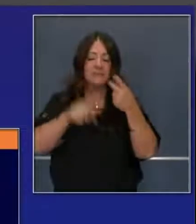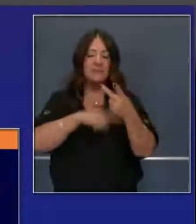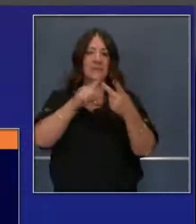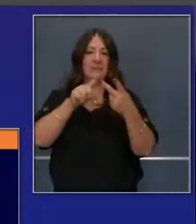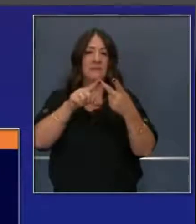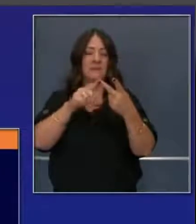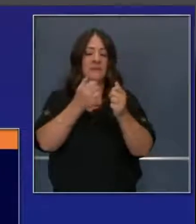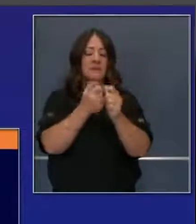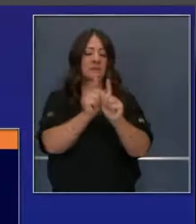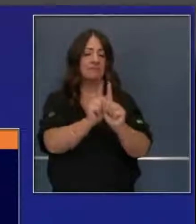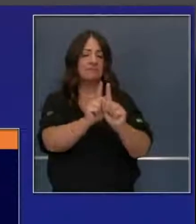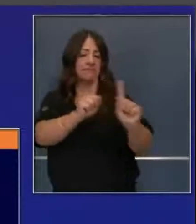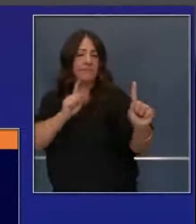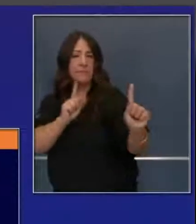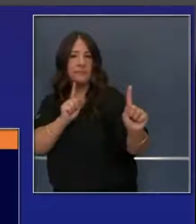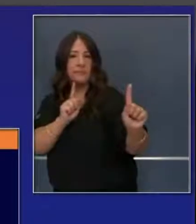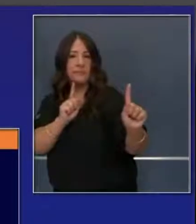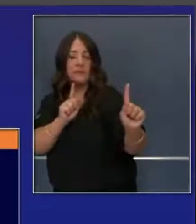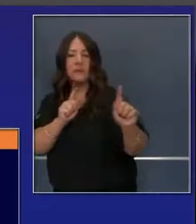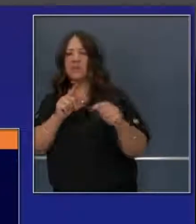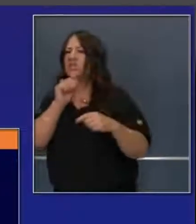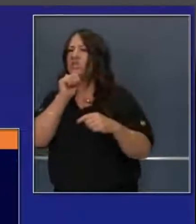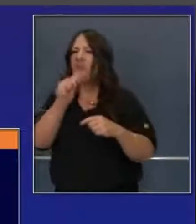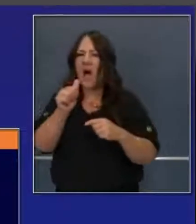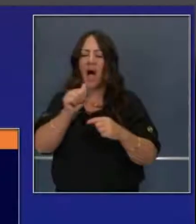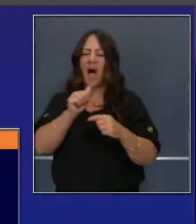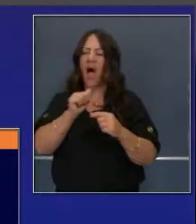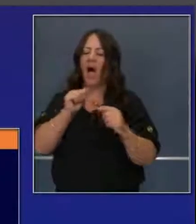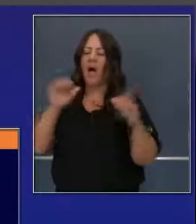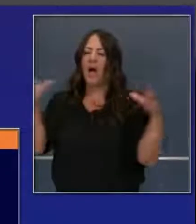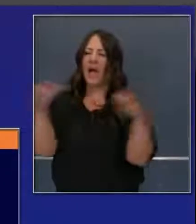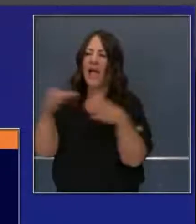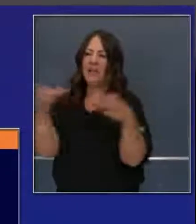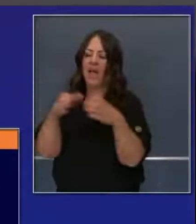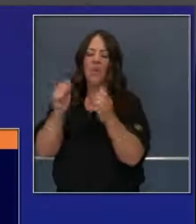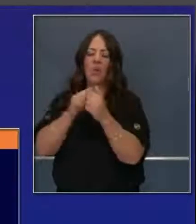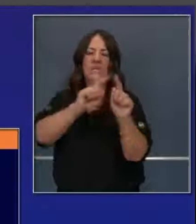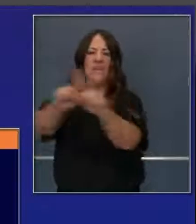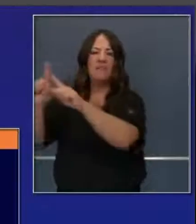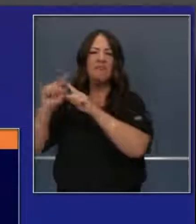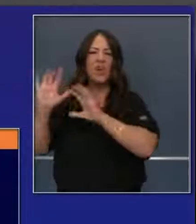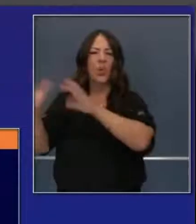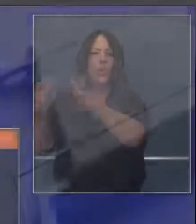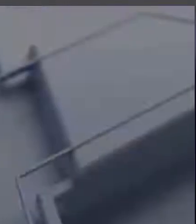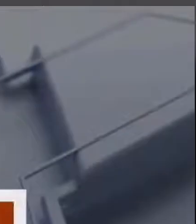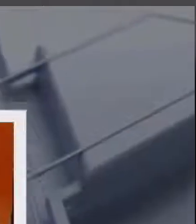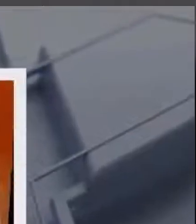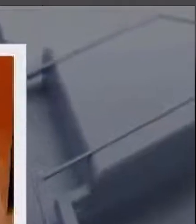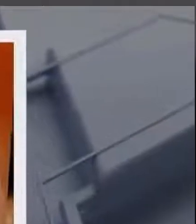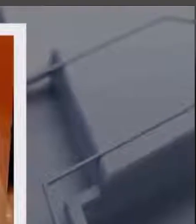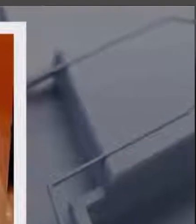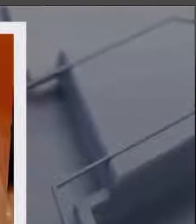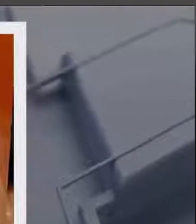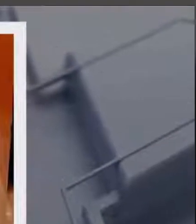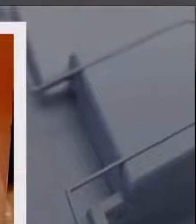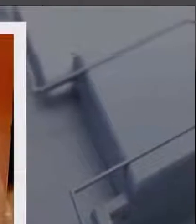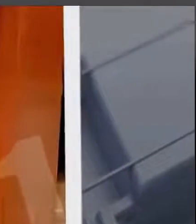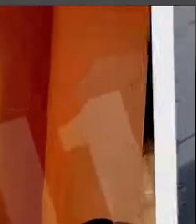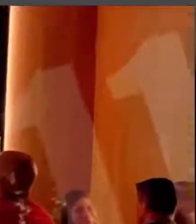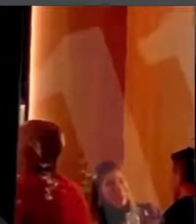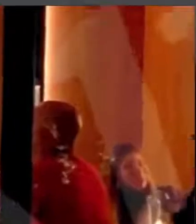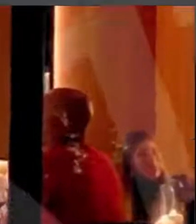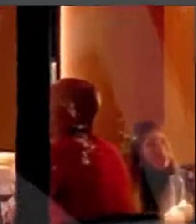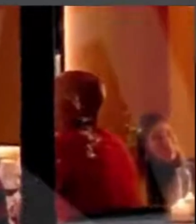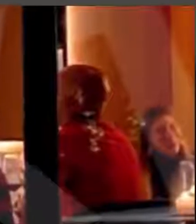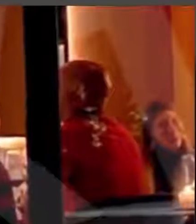mixing with people that are outside of your households. Okay, we won't go. But wait, look at this picture.